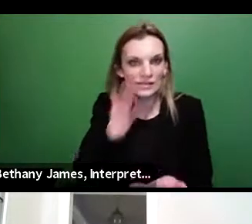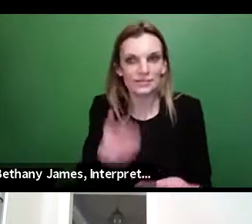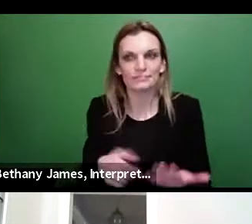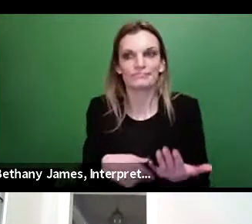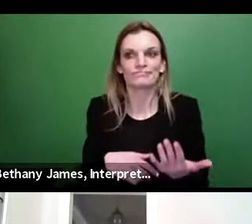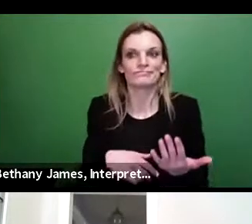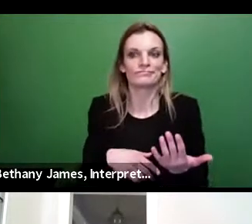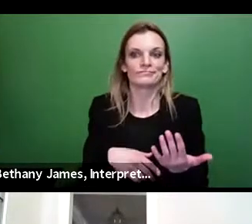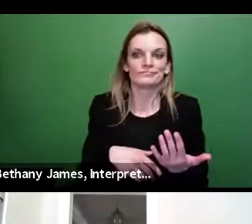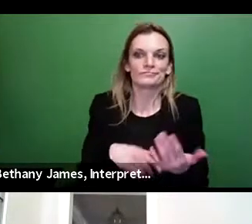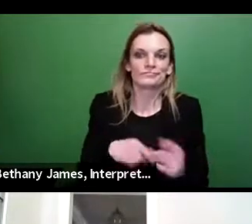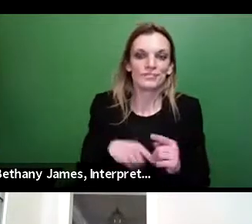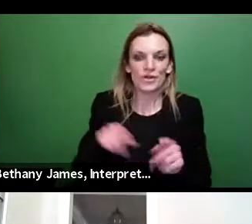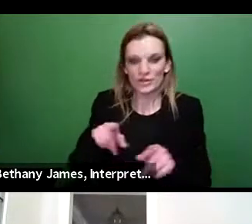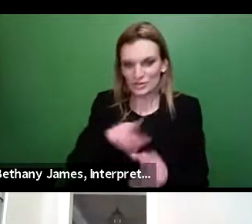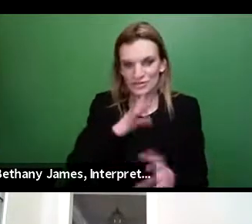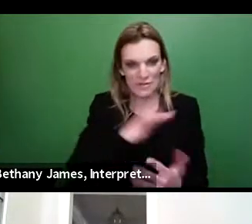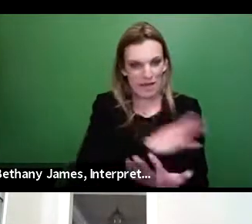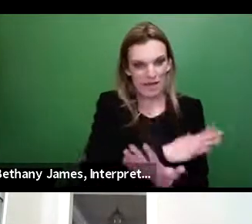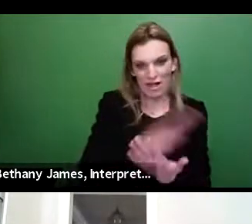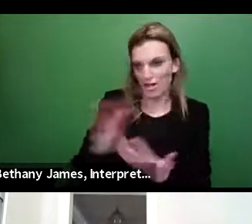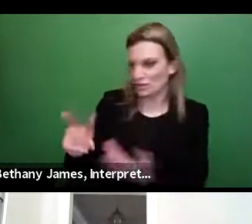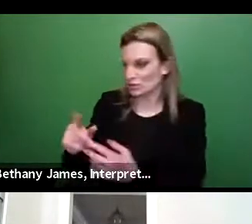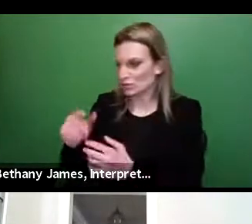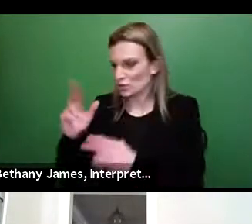to construction. It seems like